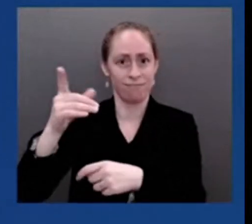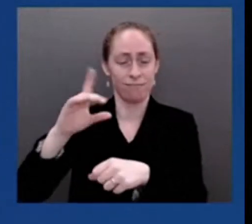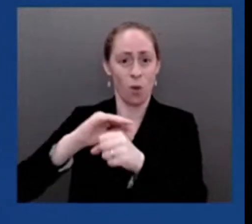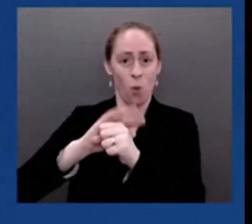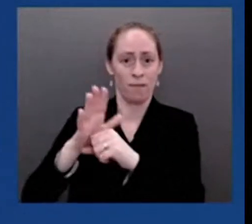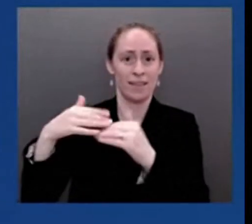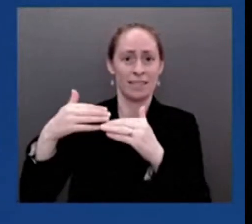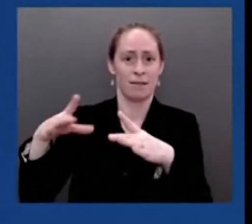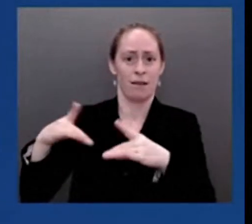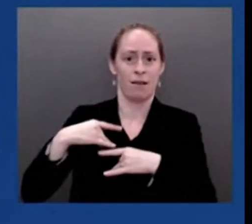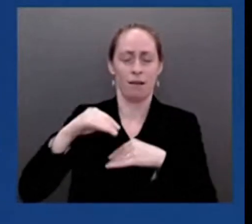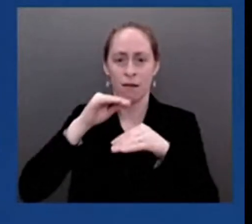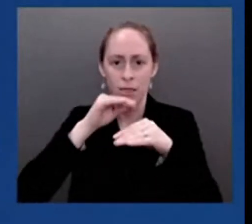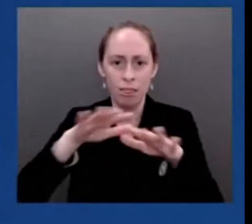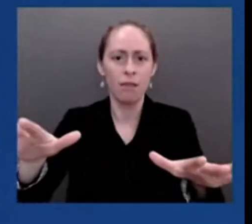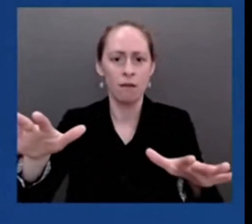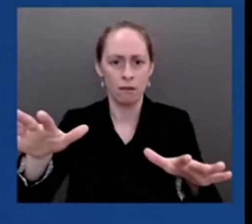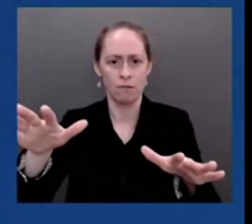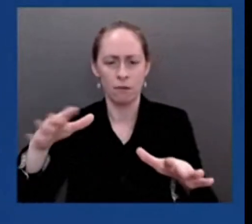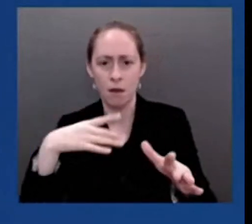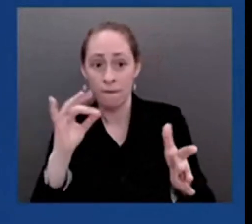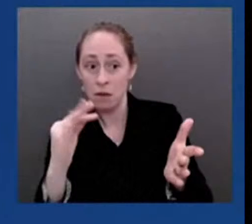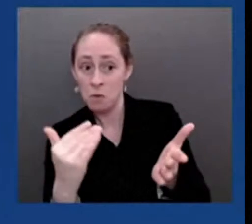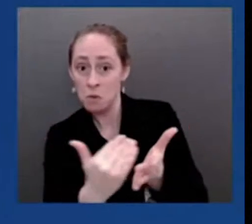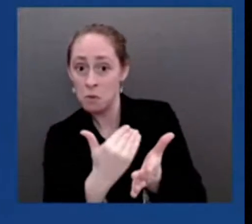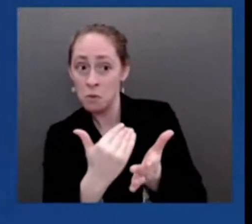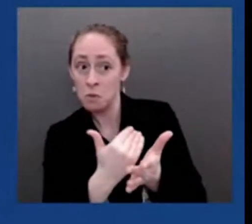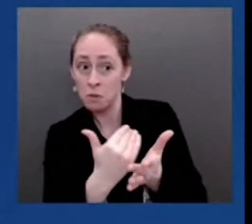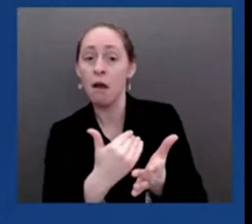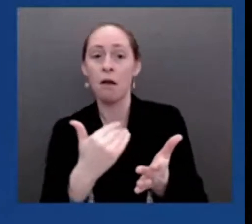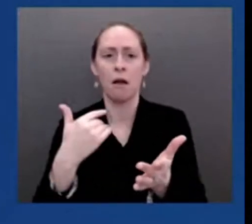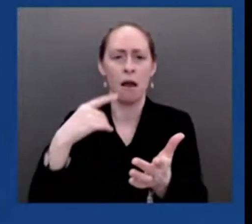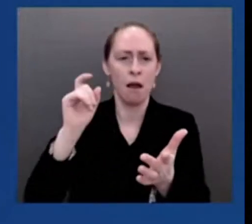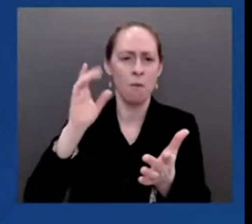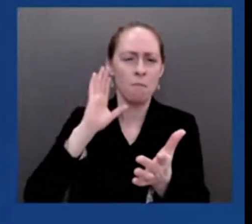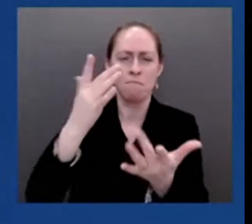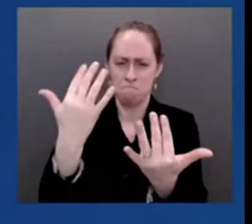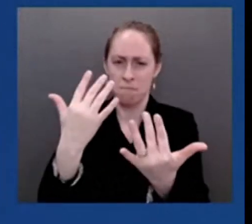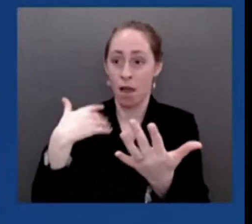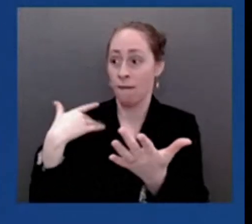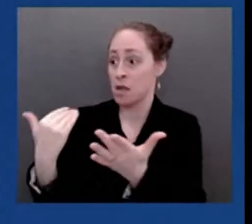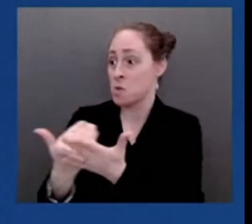please. Go to Victoria Knight at Kaiser Health News.